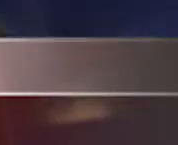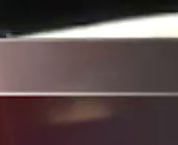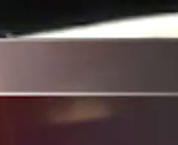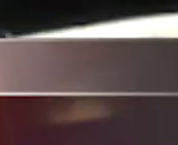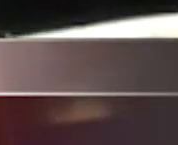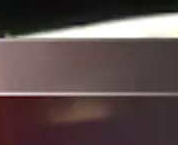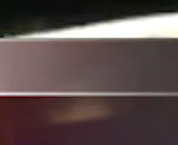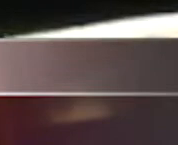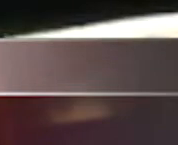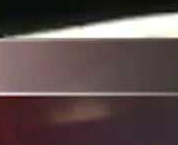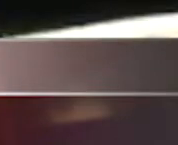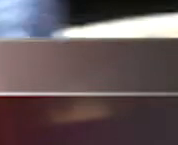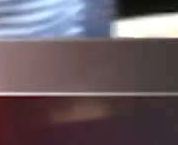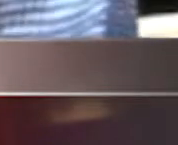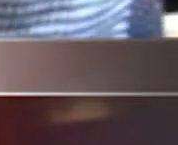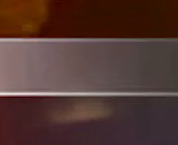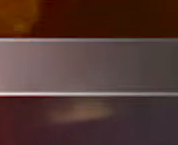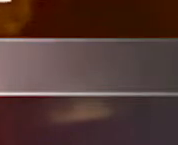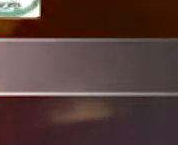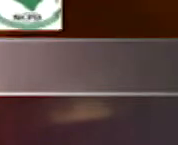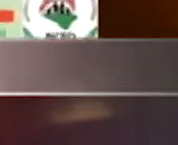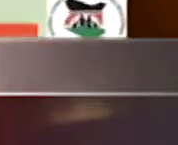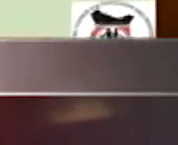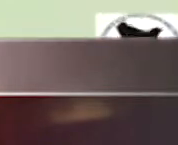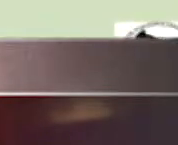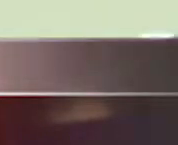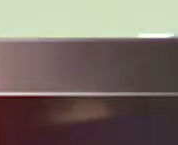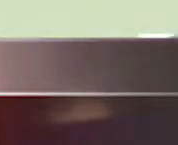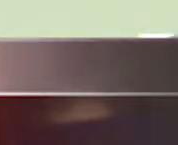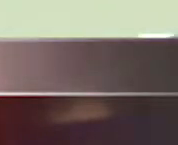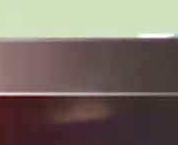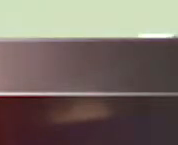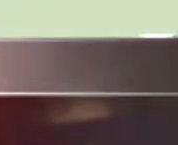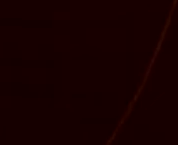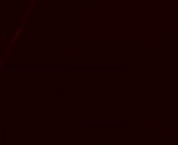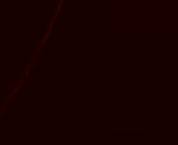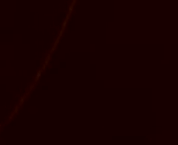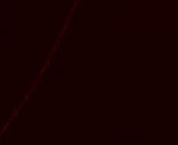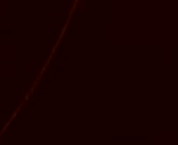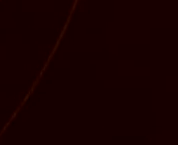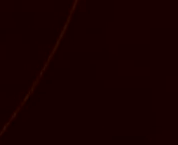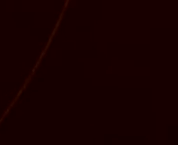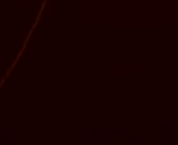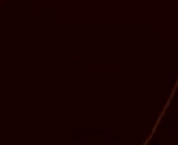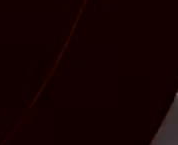Teenage mothers, Nairobi County leads the pack.